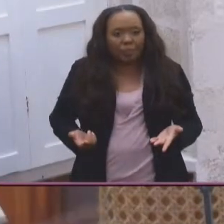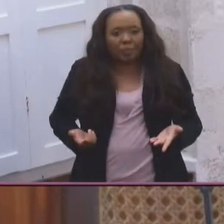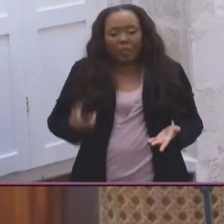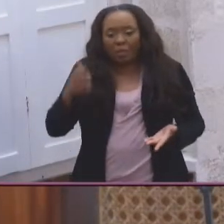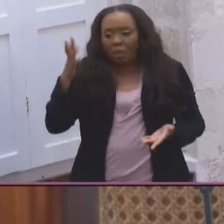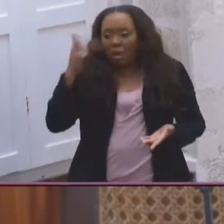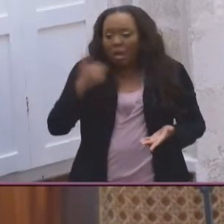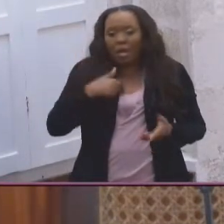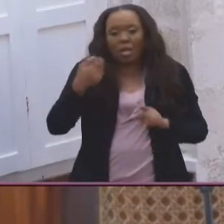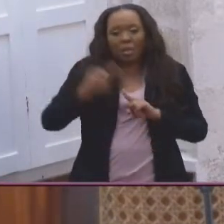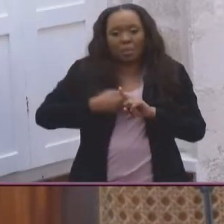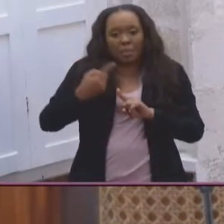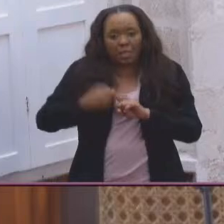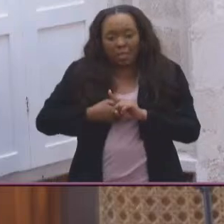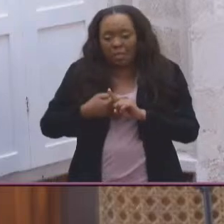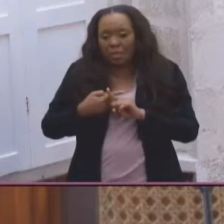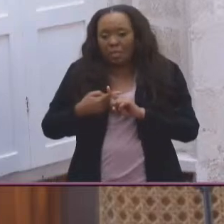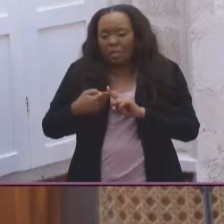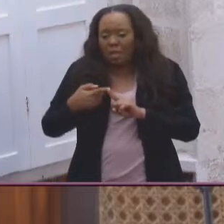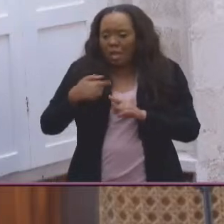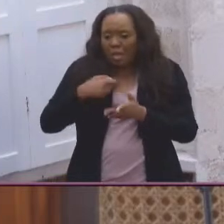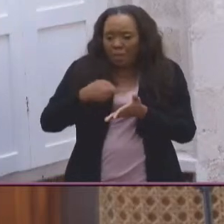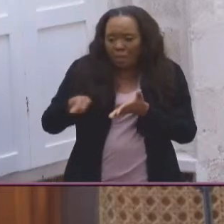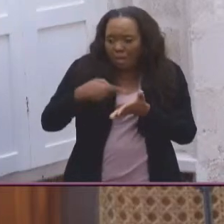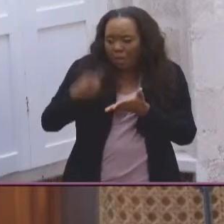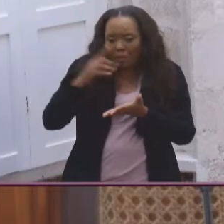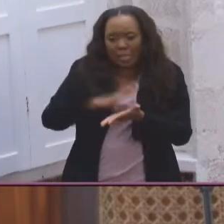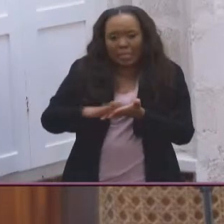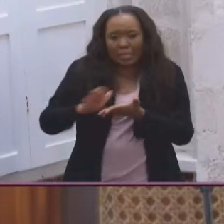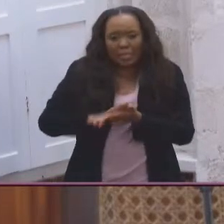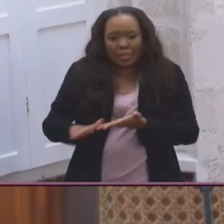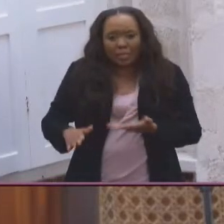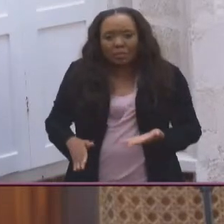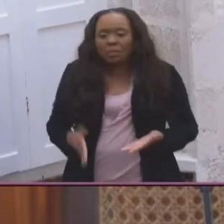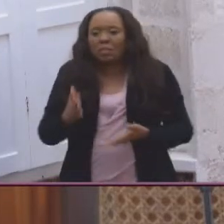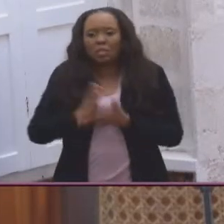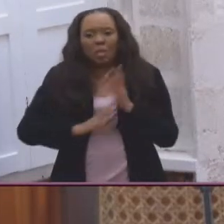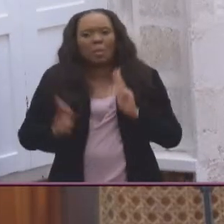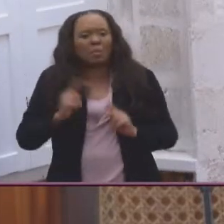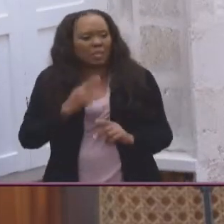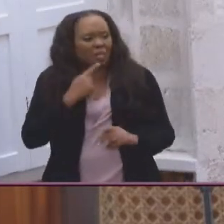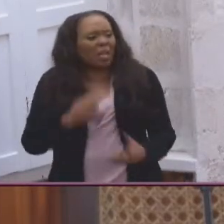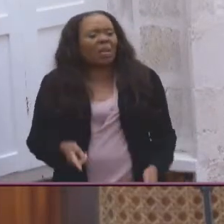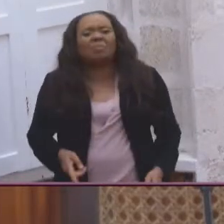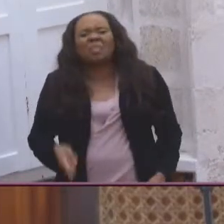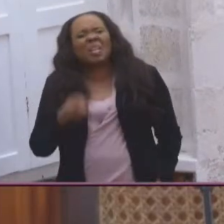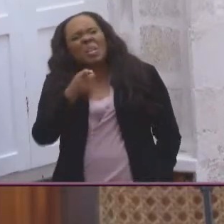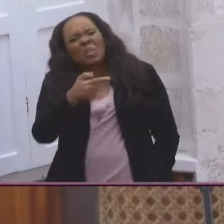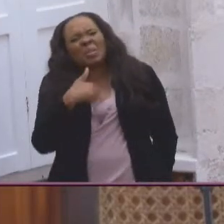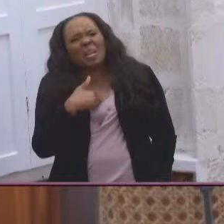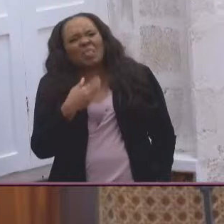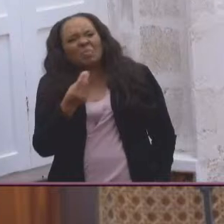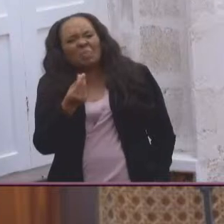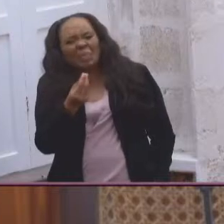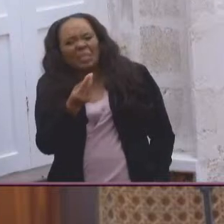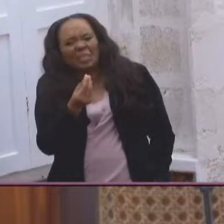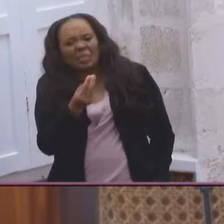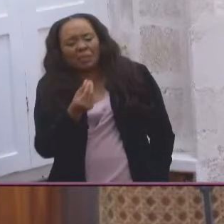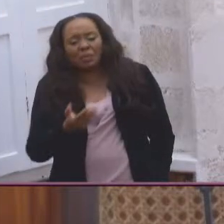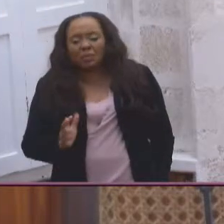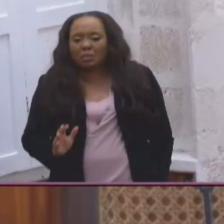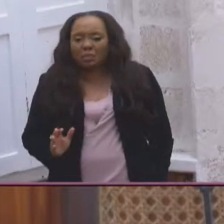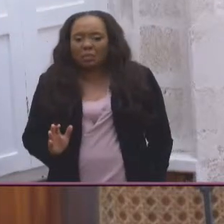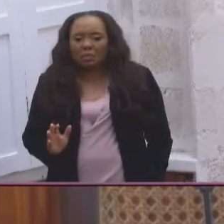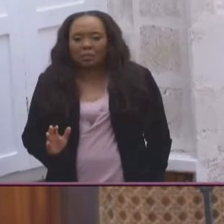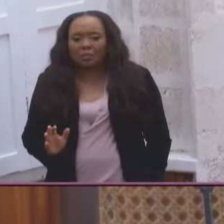clean. Now, sir, there are those who may say, I have more resources. But each